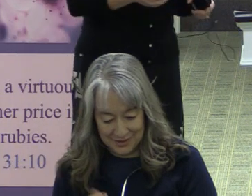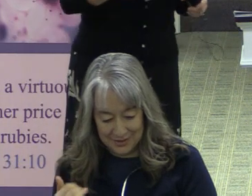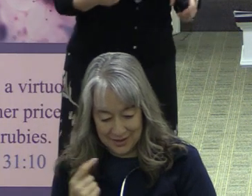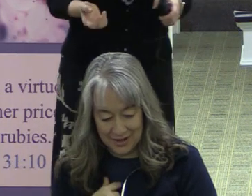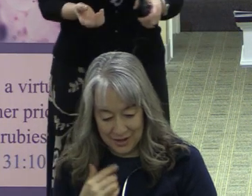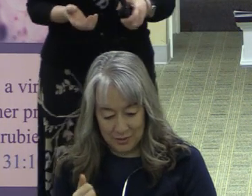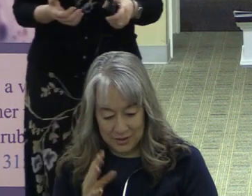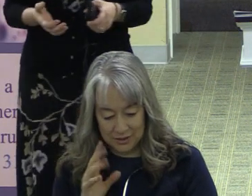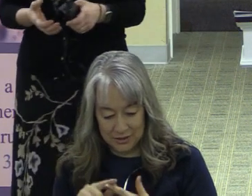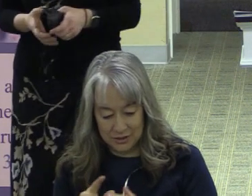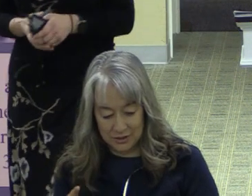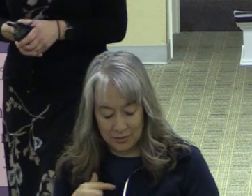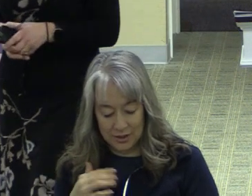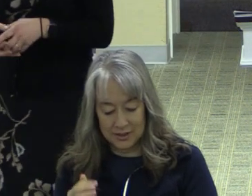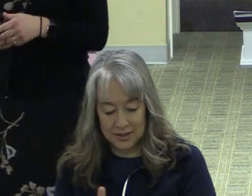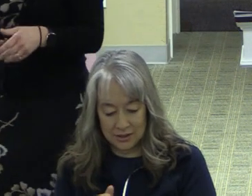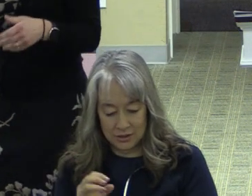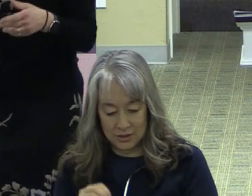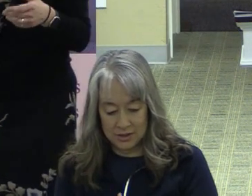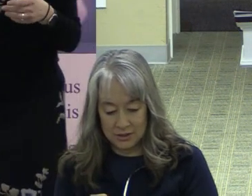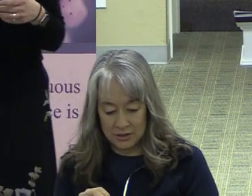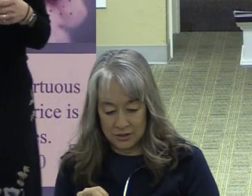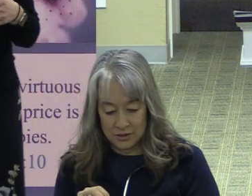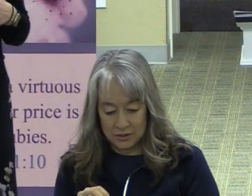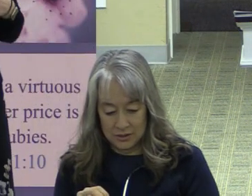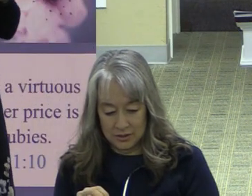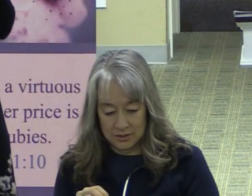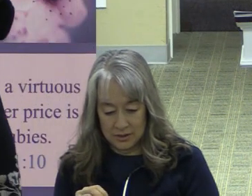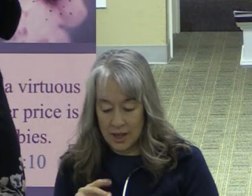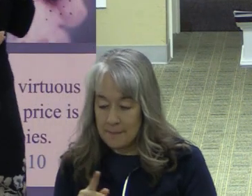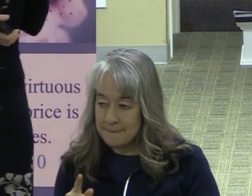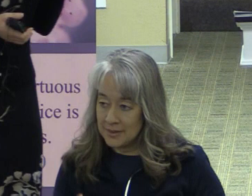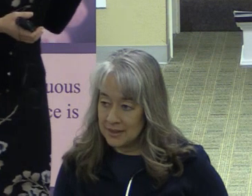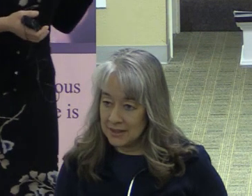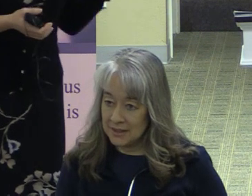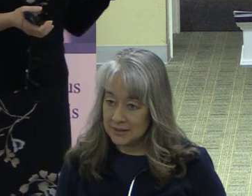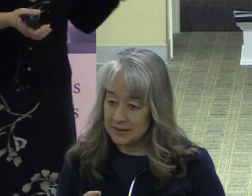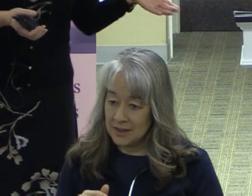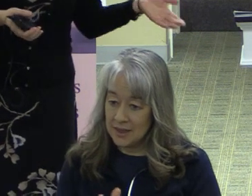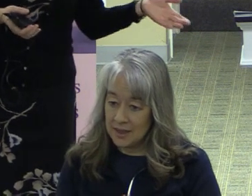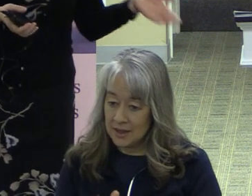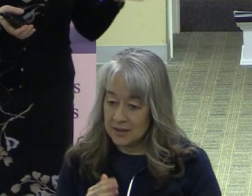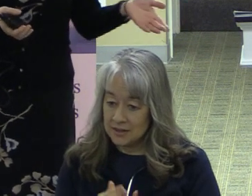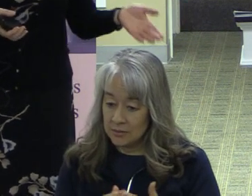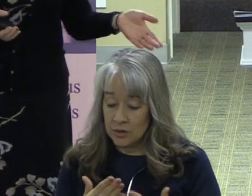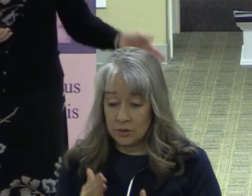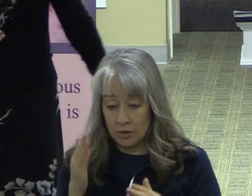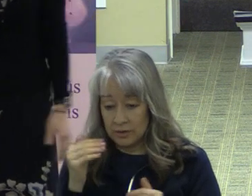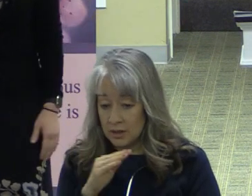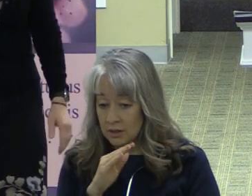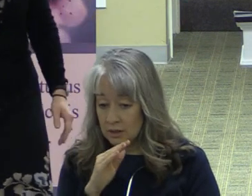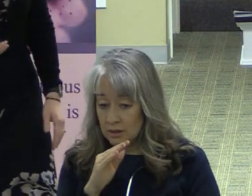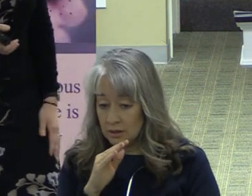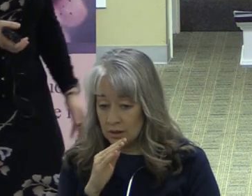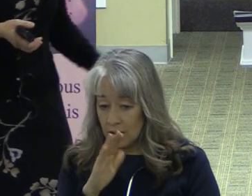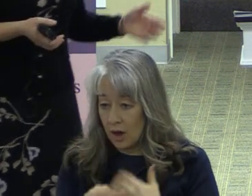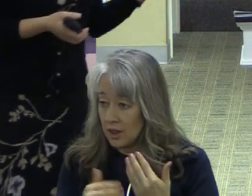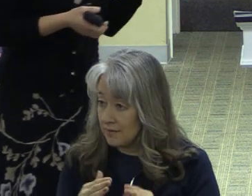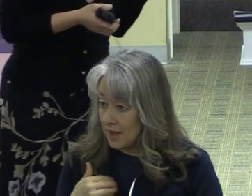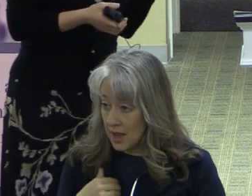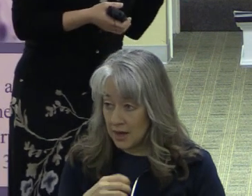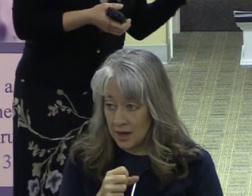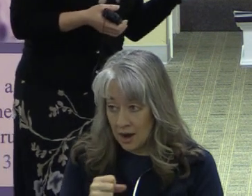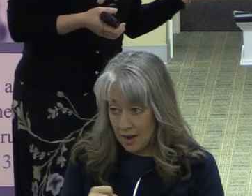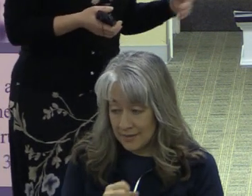today I want to talk to you. I want to take you into a place that some of you, hopefully you all have had coffee and